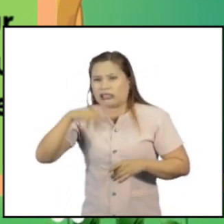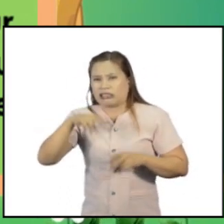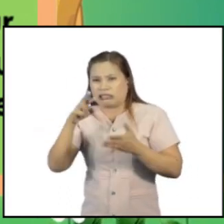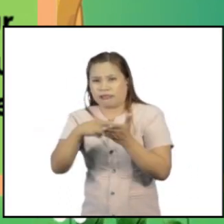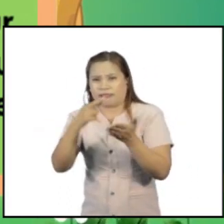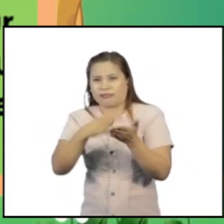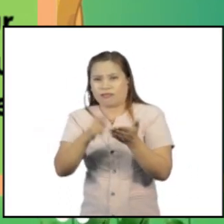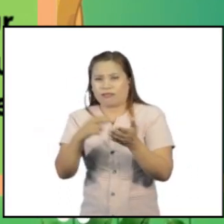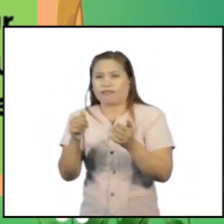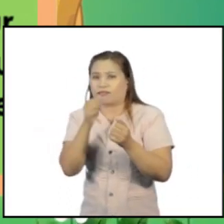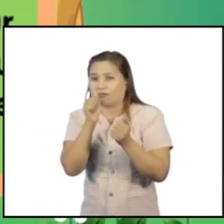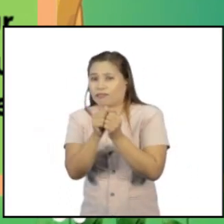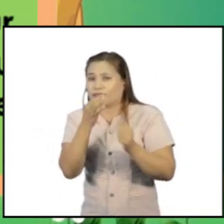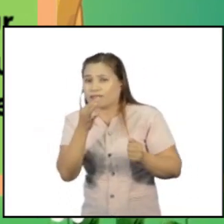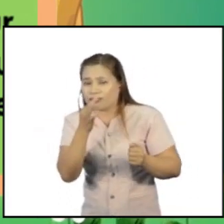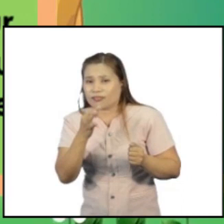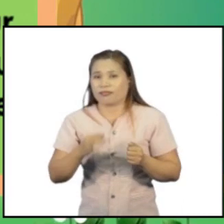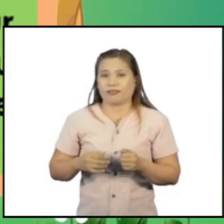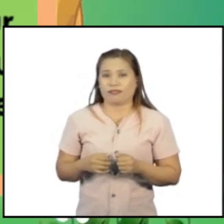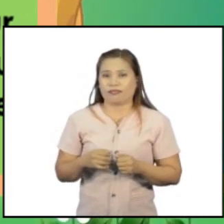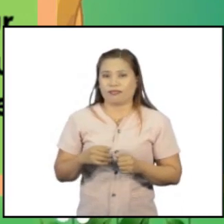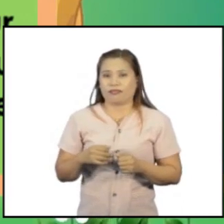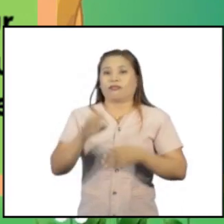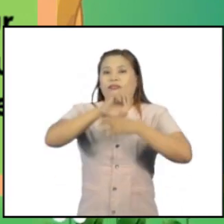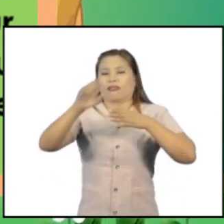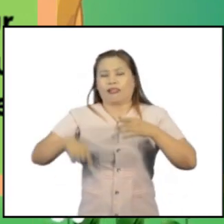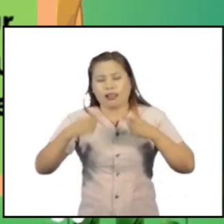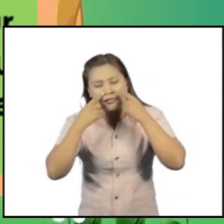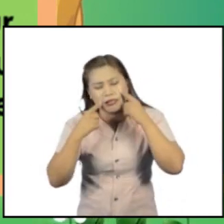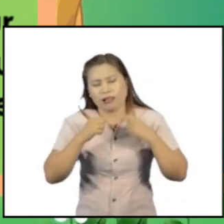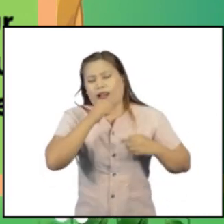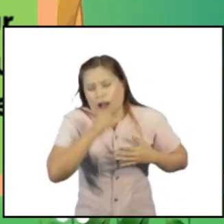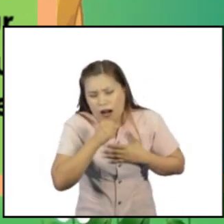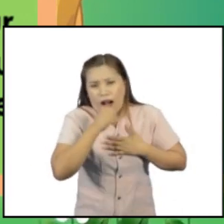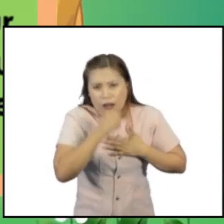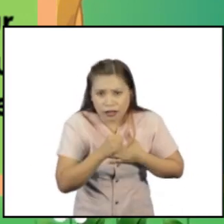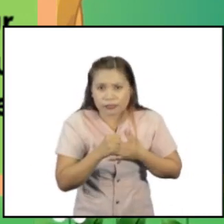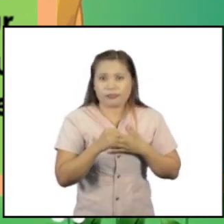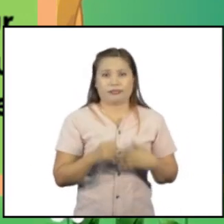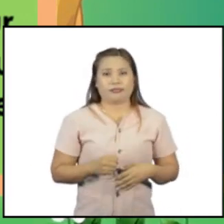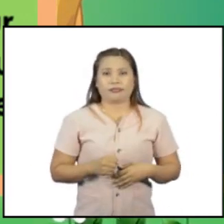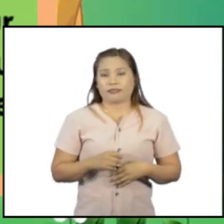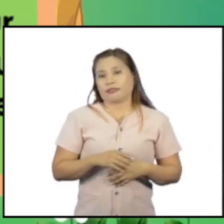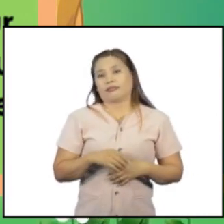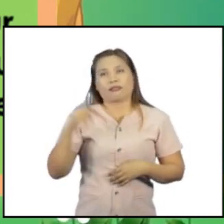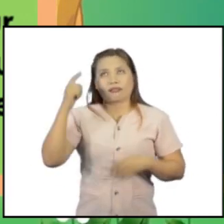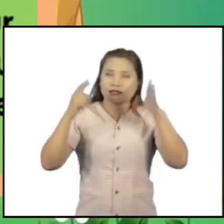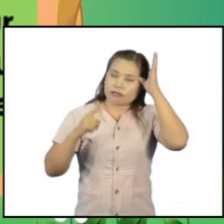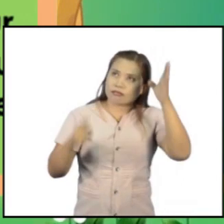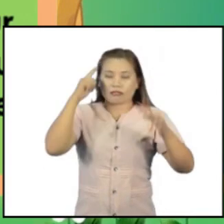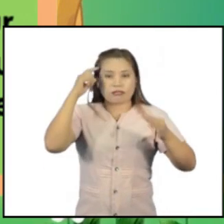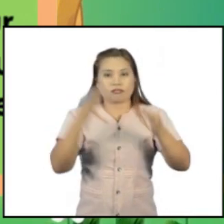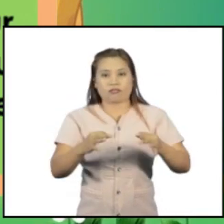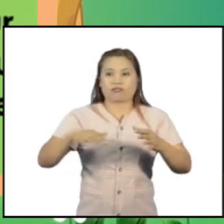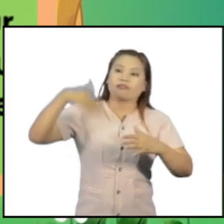rice with adobo. He ended up crying and coughing. Benny decided not